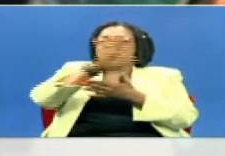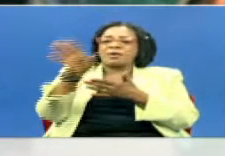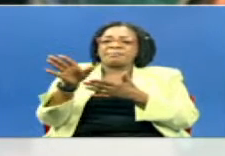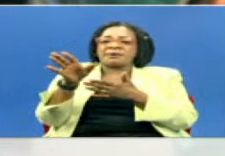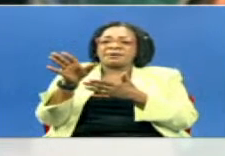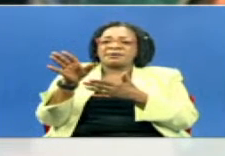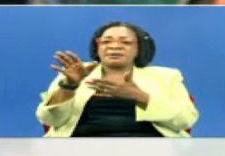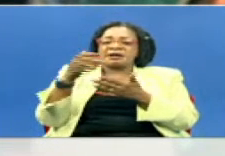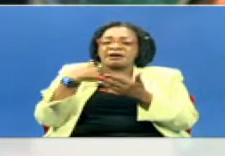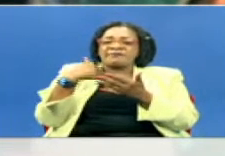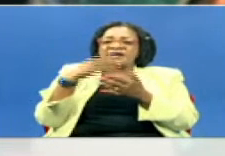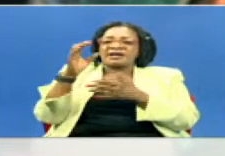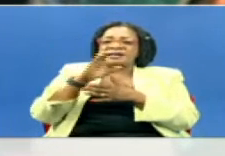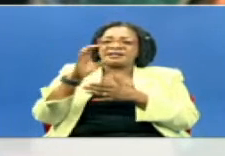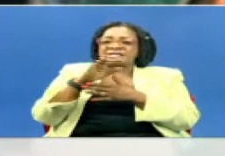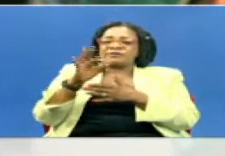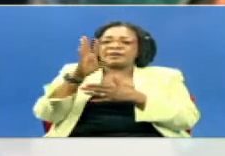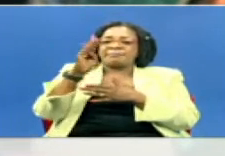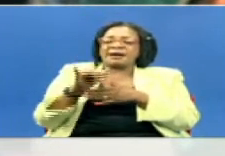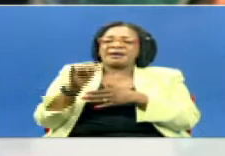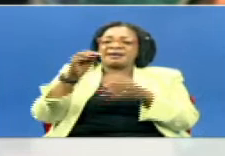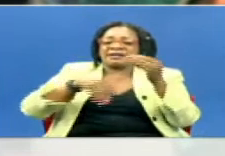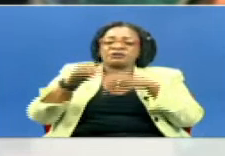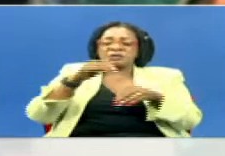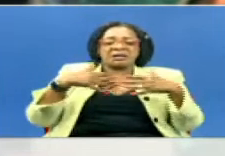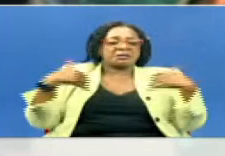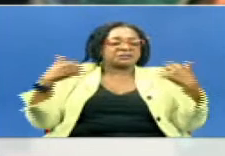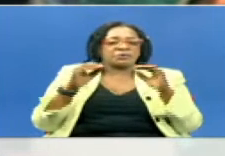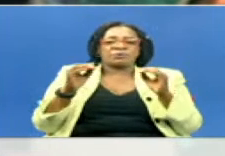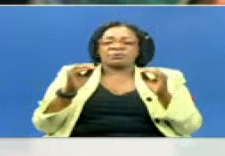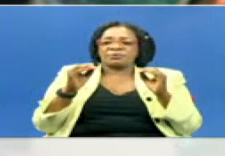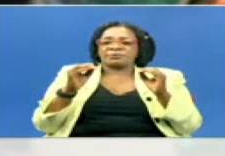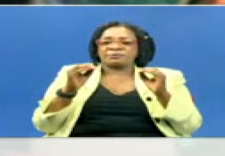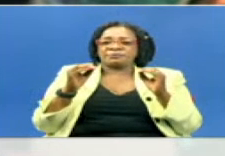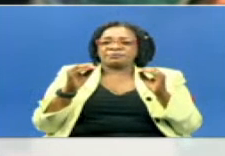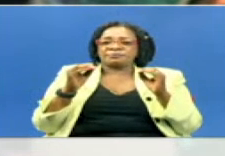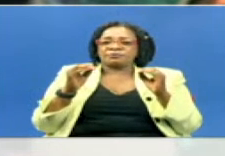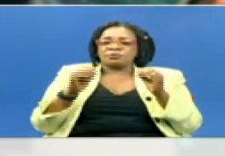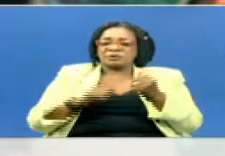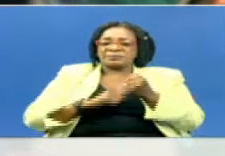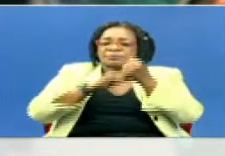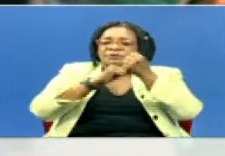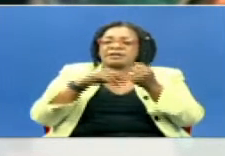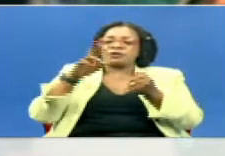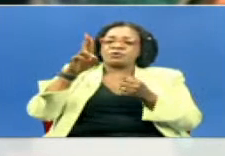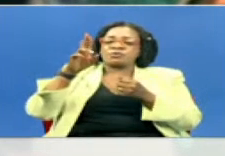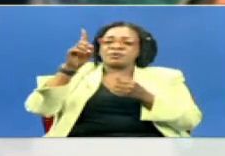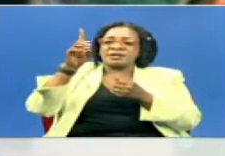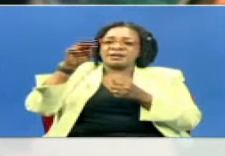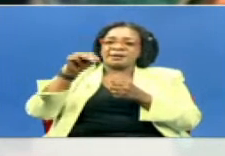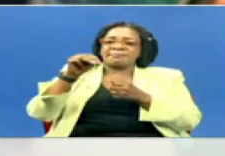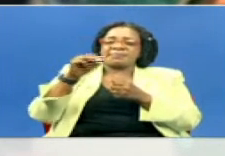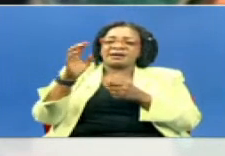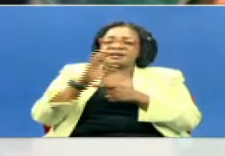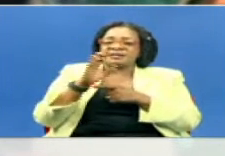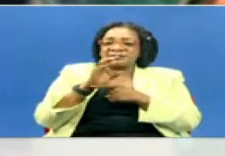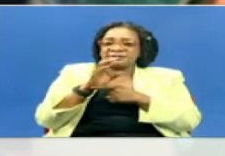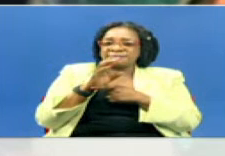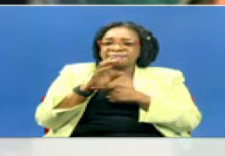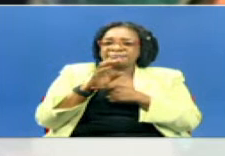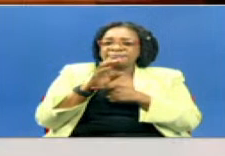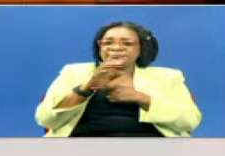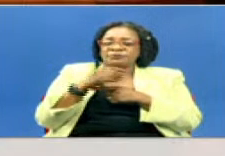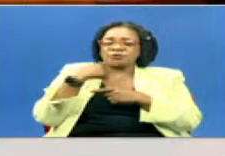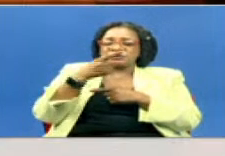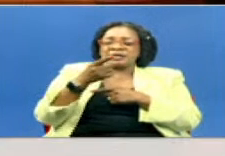a candidate for the by-election in Garissa. We are supporting UDM candidate. Mm. To tell our